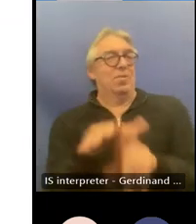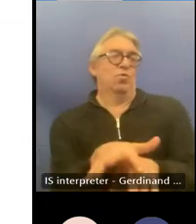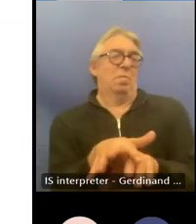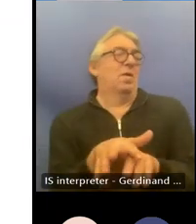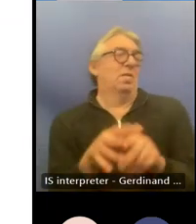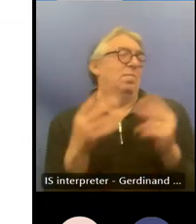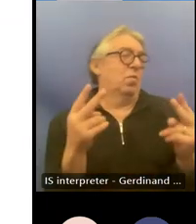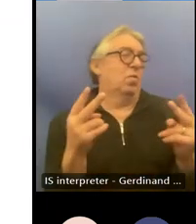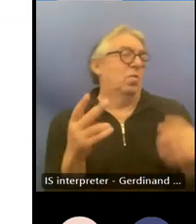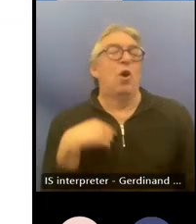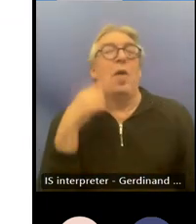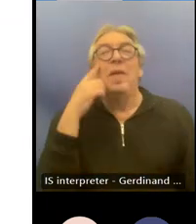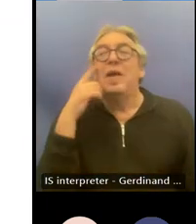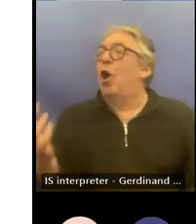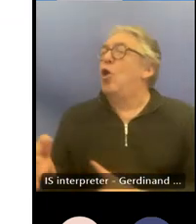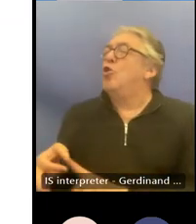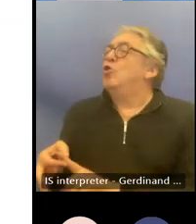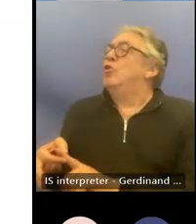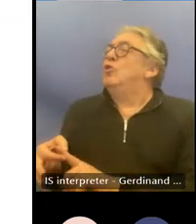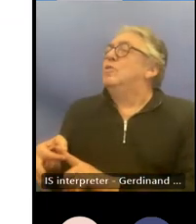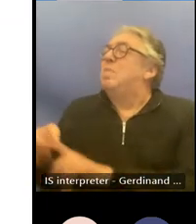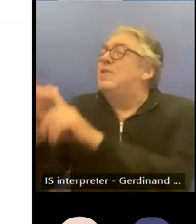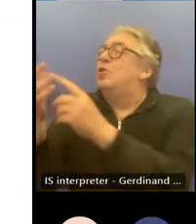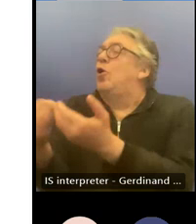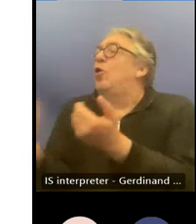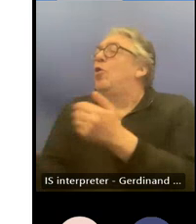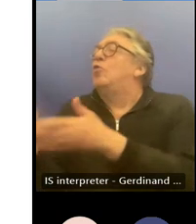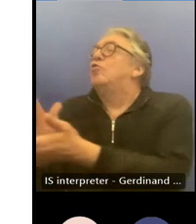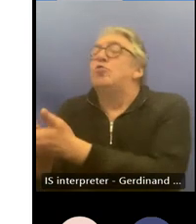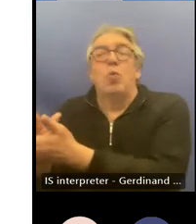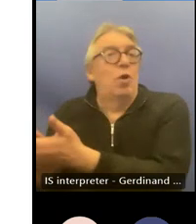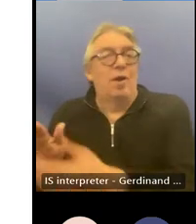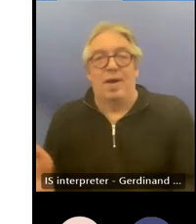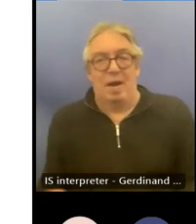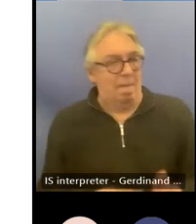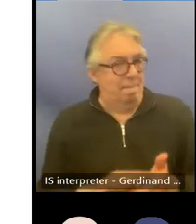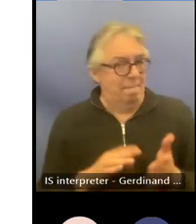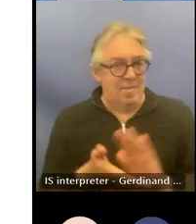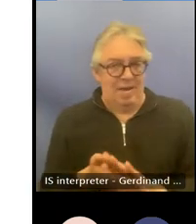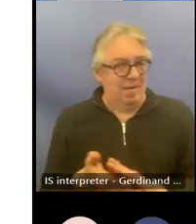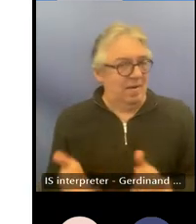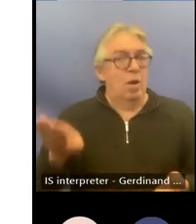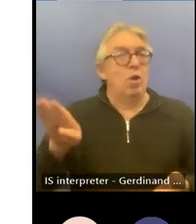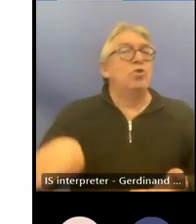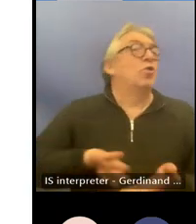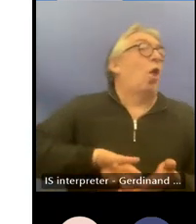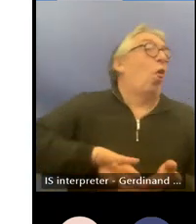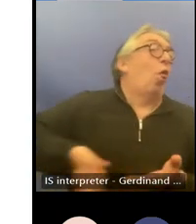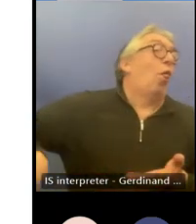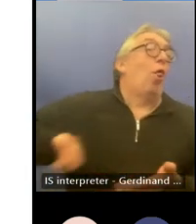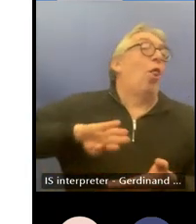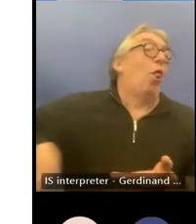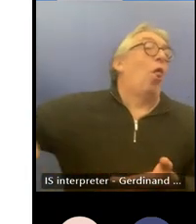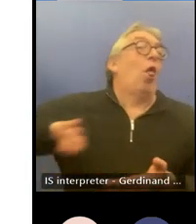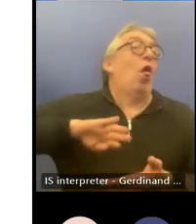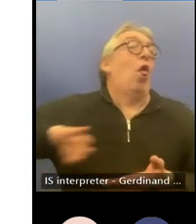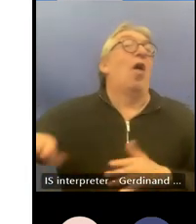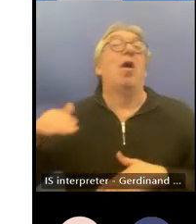special ed space has actually contributed to eliminating and sidelining and keeping kids away over time when they finish